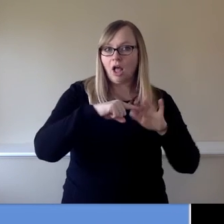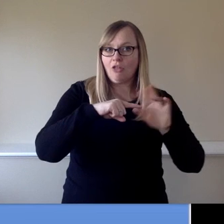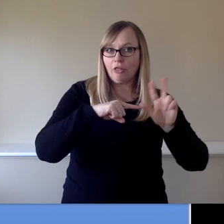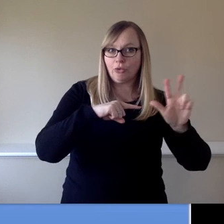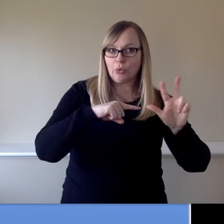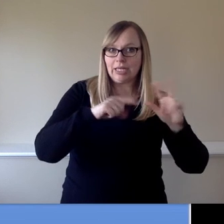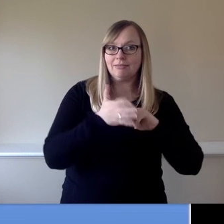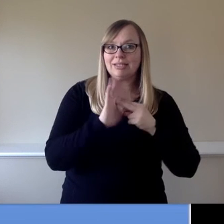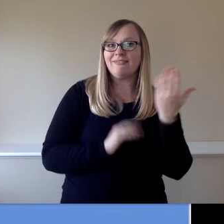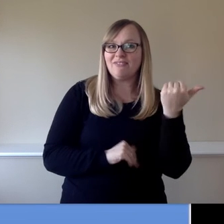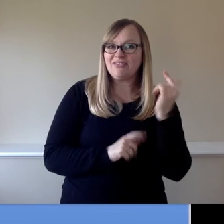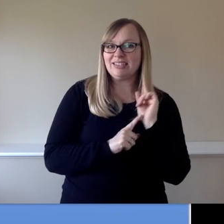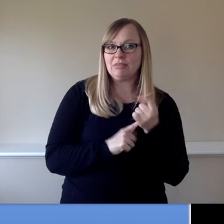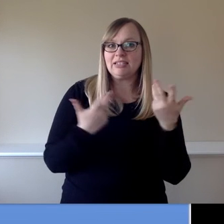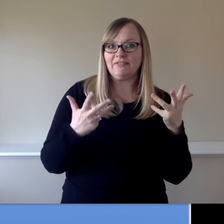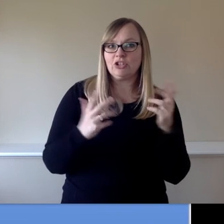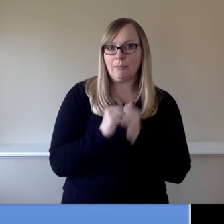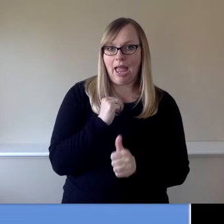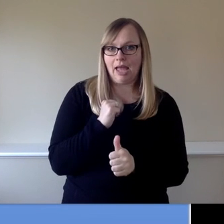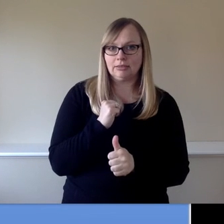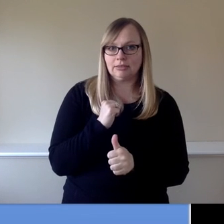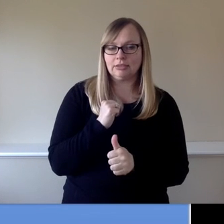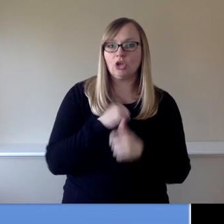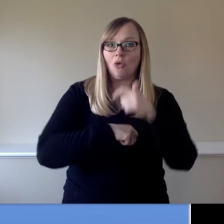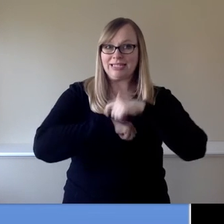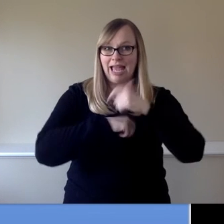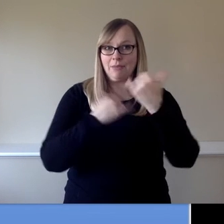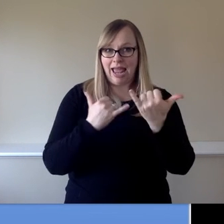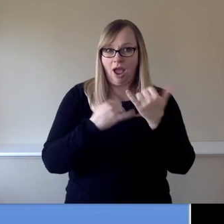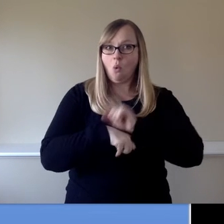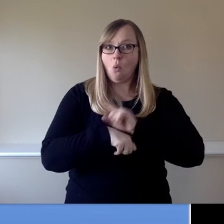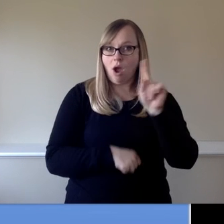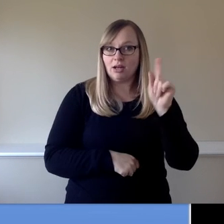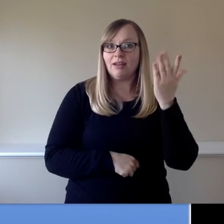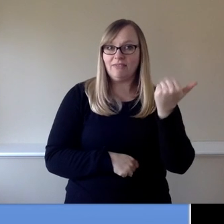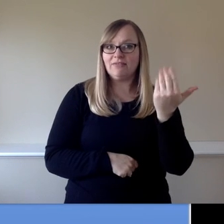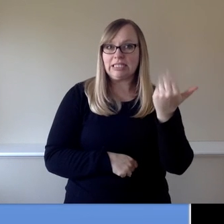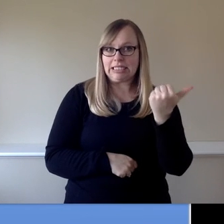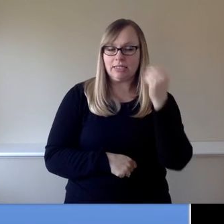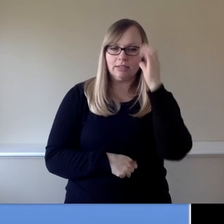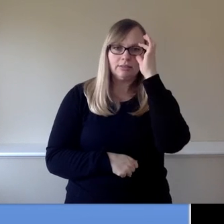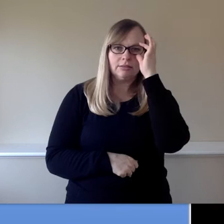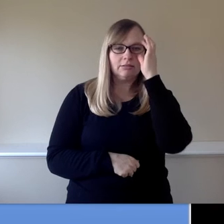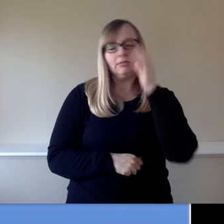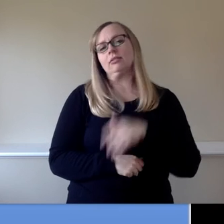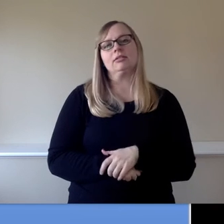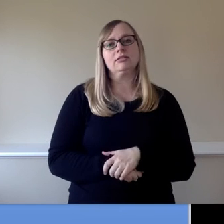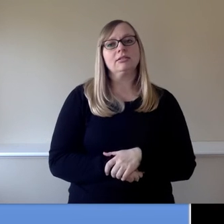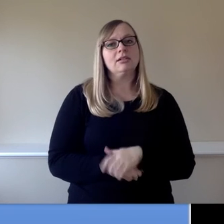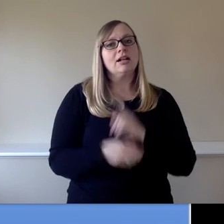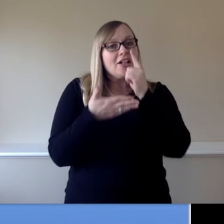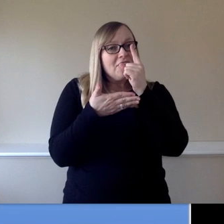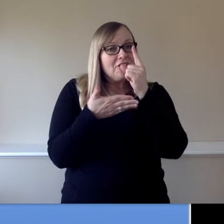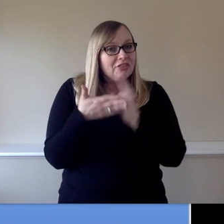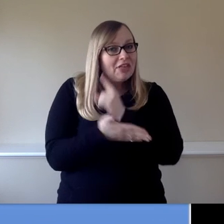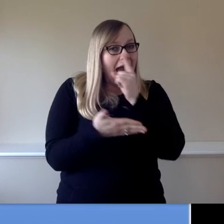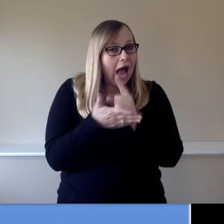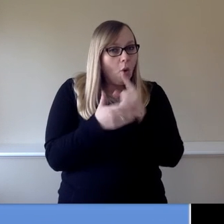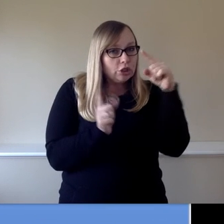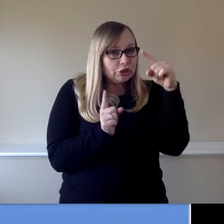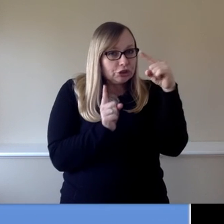means 15 minutes have gone by. So the time is 1:15. the hour hand will be very close to the number it